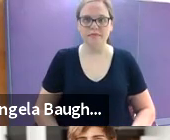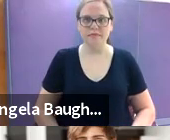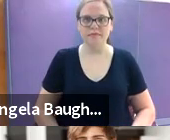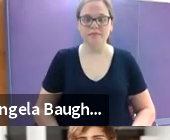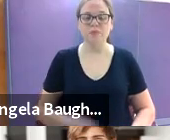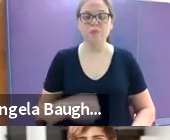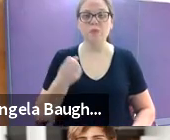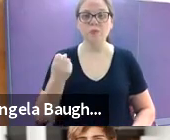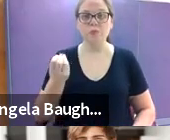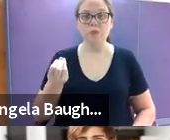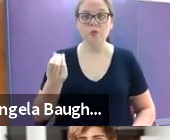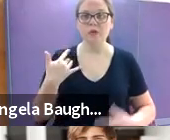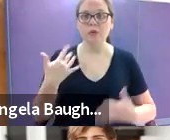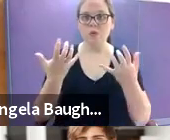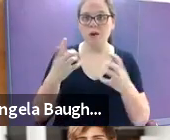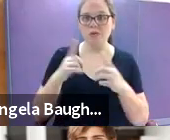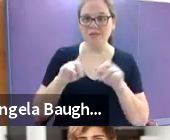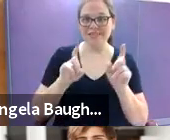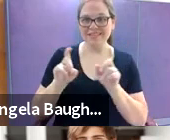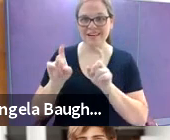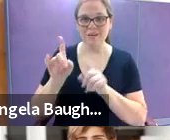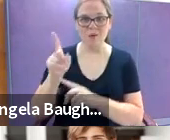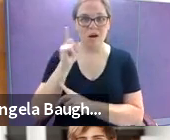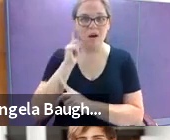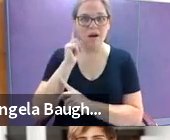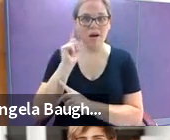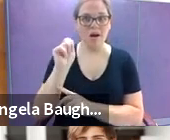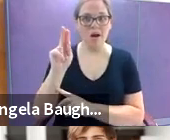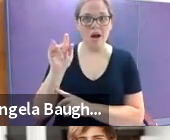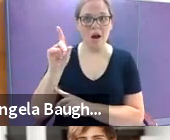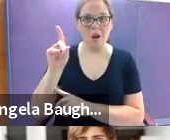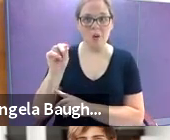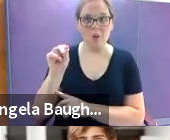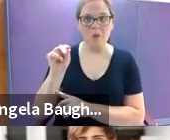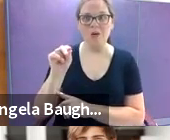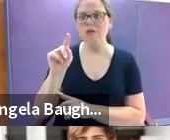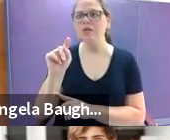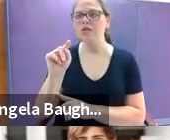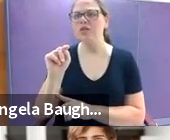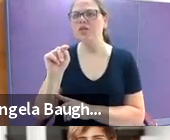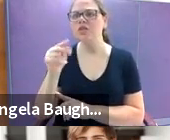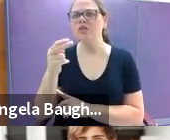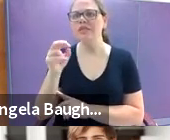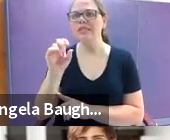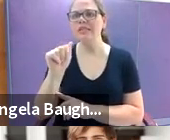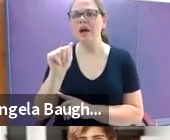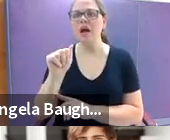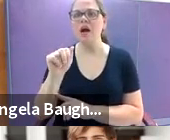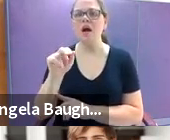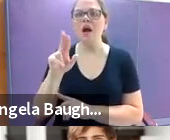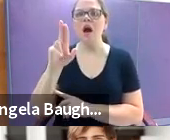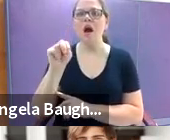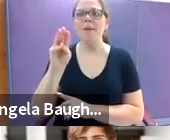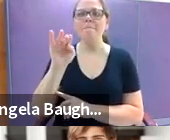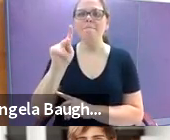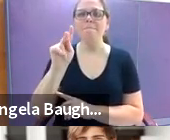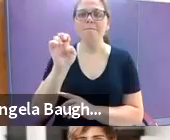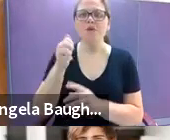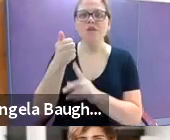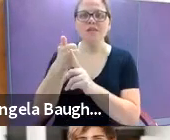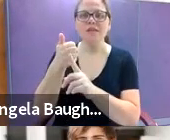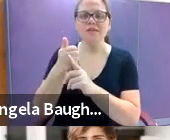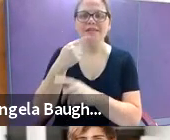So I just want to test your audio for other members. Teresa, can you unmute yourself and say hi?